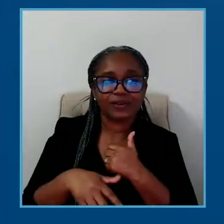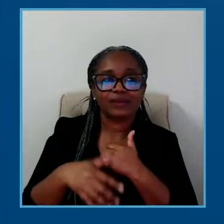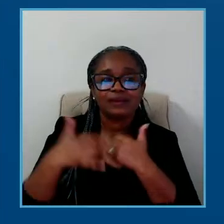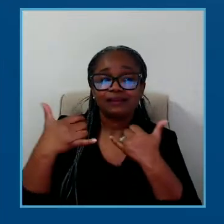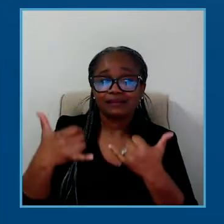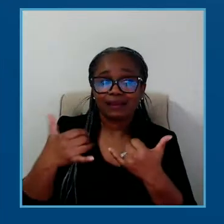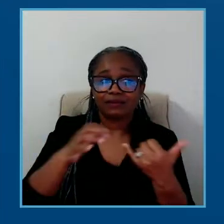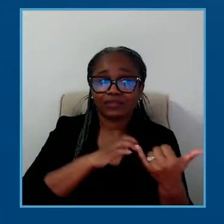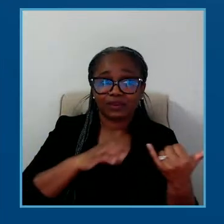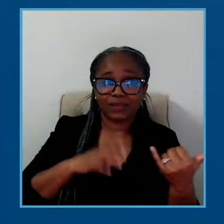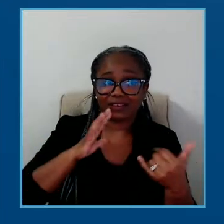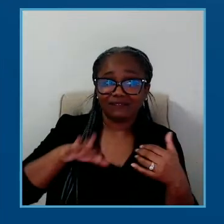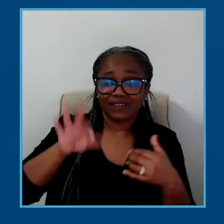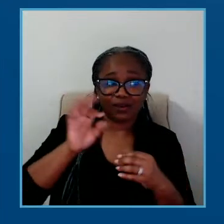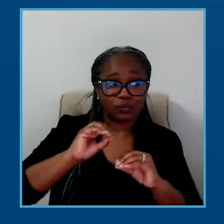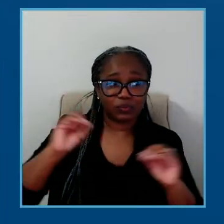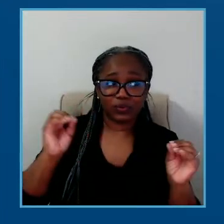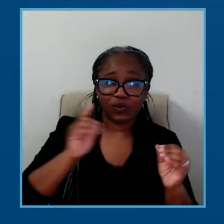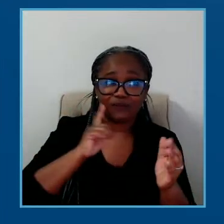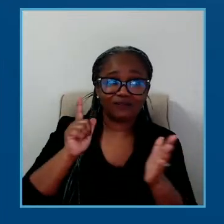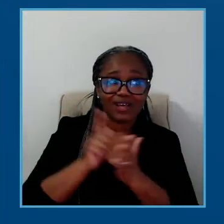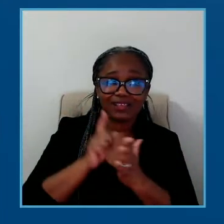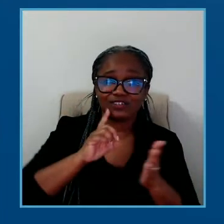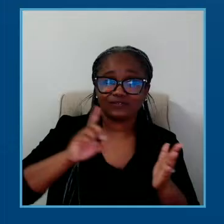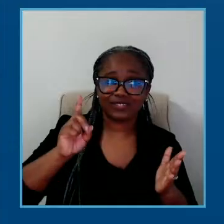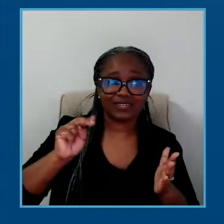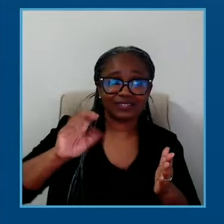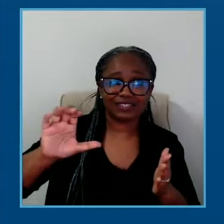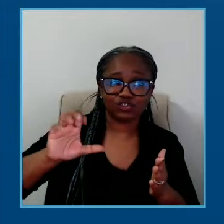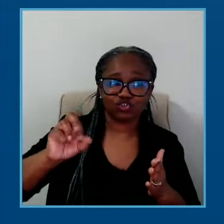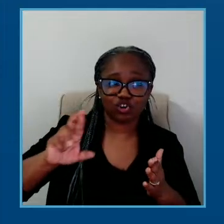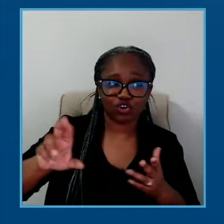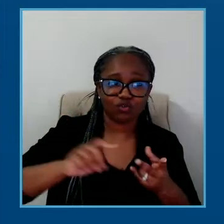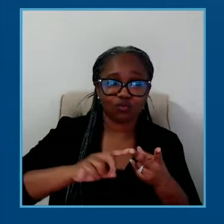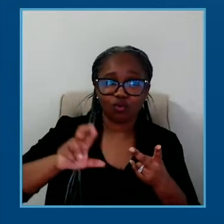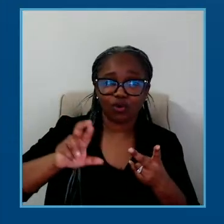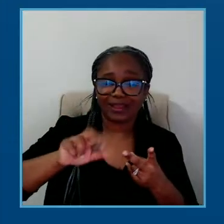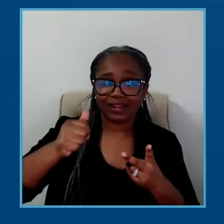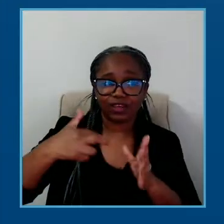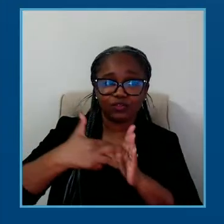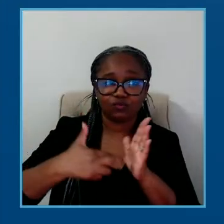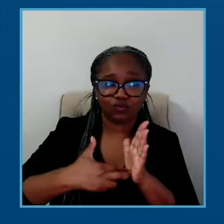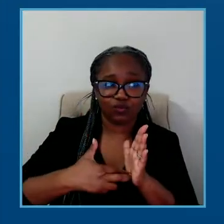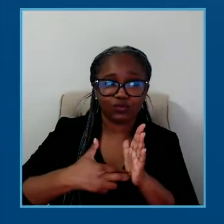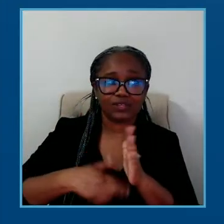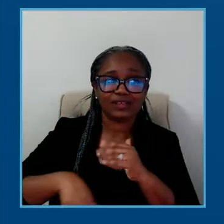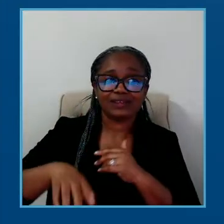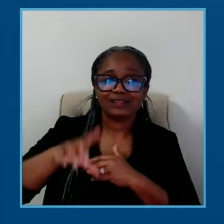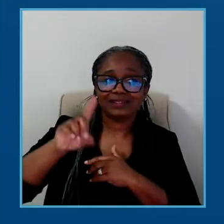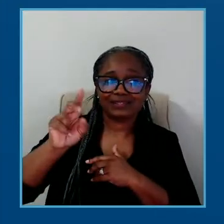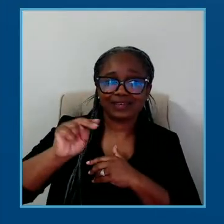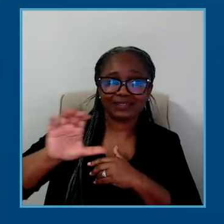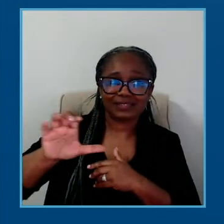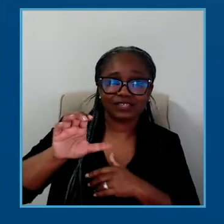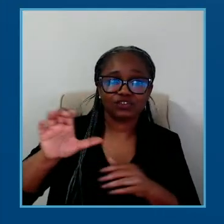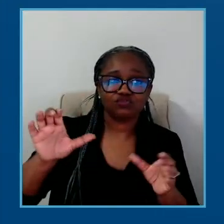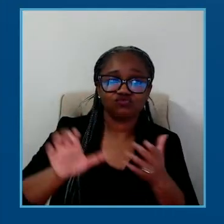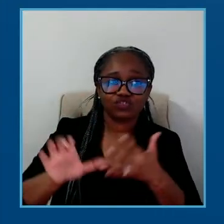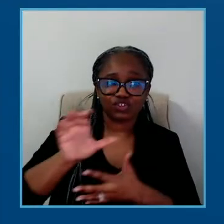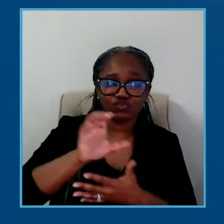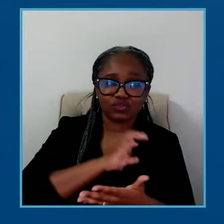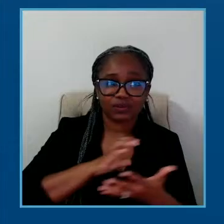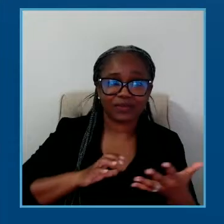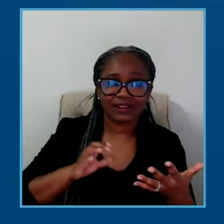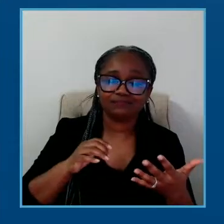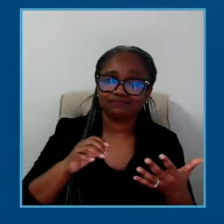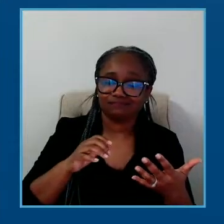hereby resolves that the challenge be denied and Vice Chairs Malcolm Kenyatta and David Hogg retain their credentials as Vice Chairs and DNC